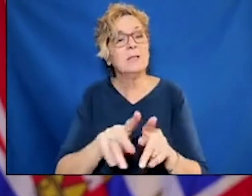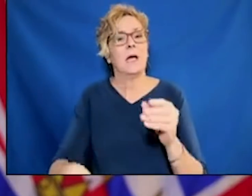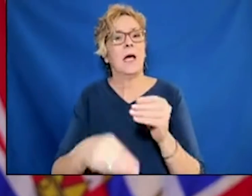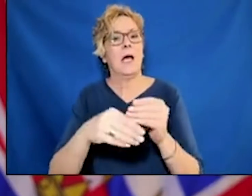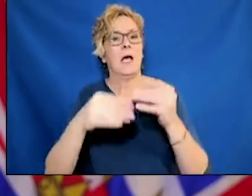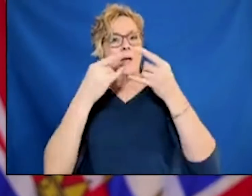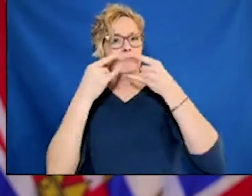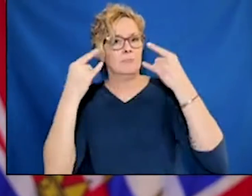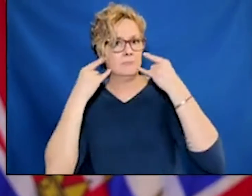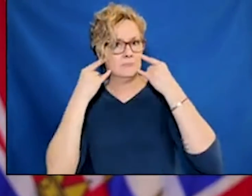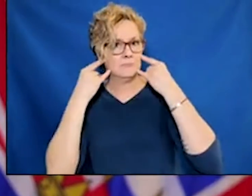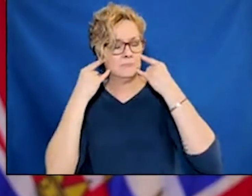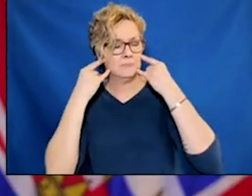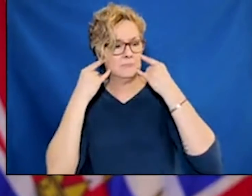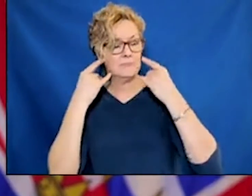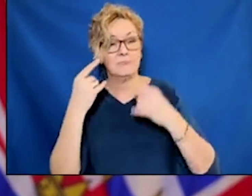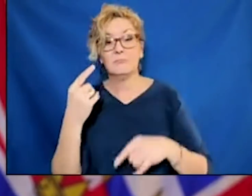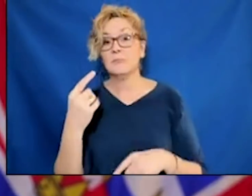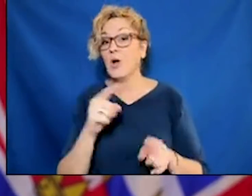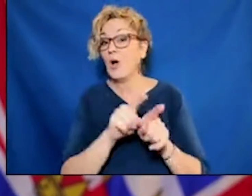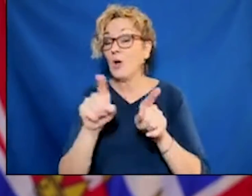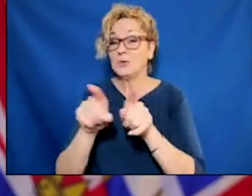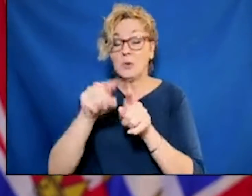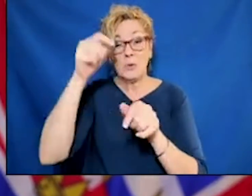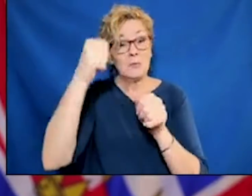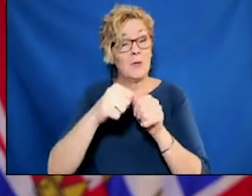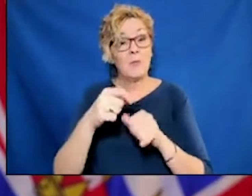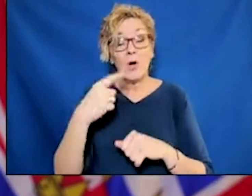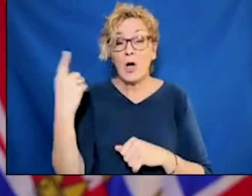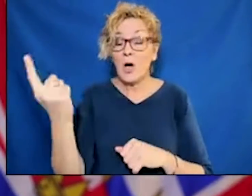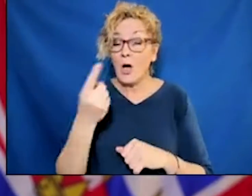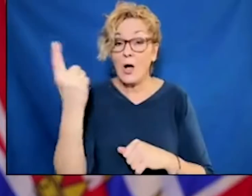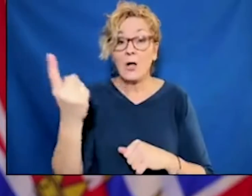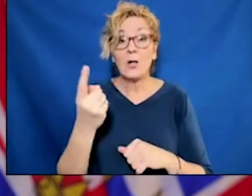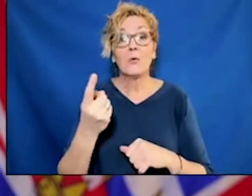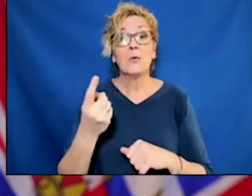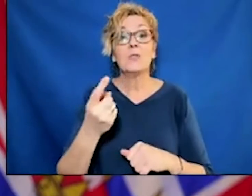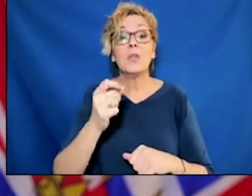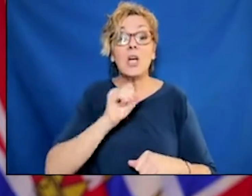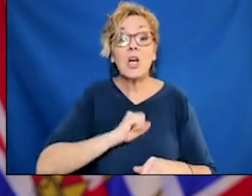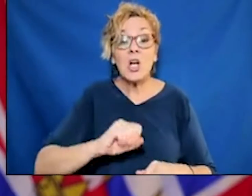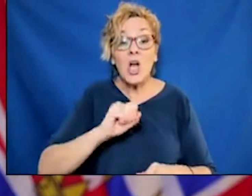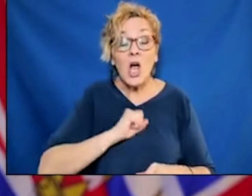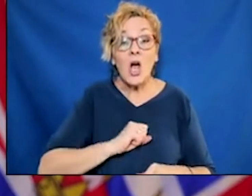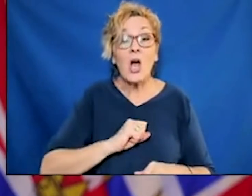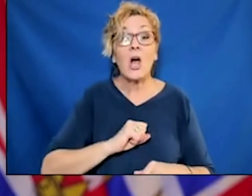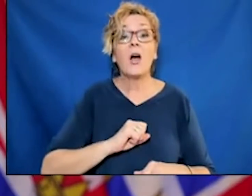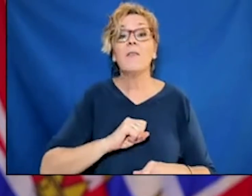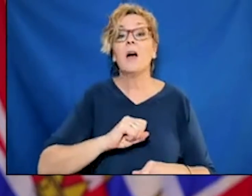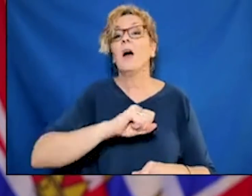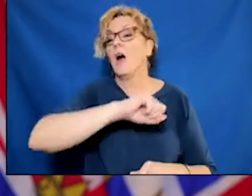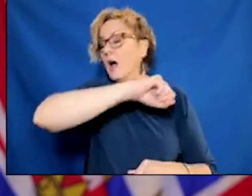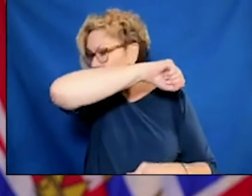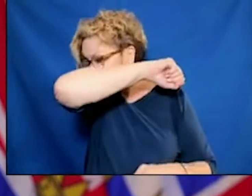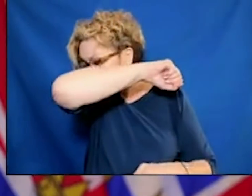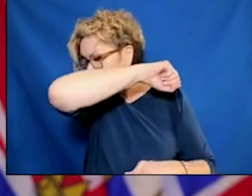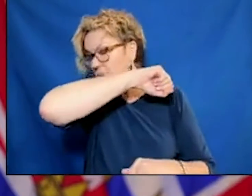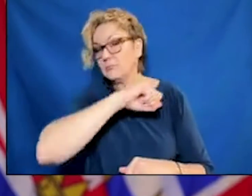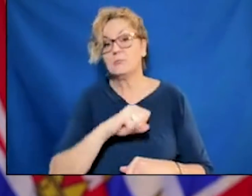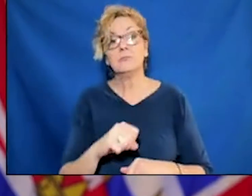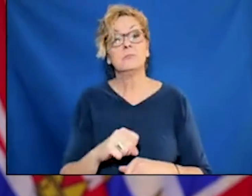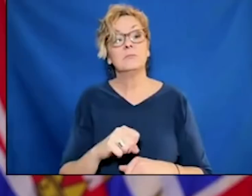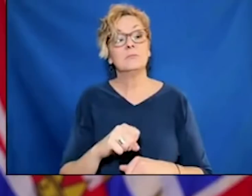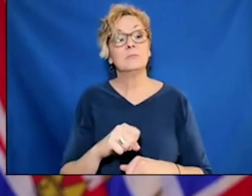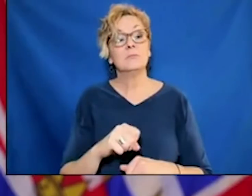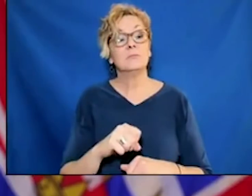hands regularly, and staying home if we're not feeling well. And of course, getting tested if we have any